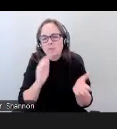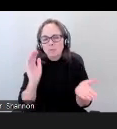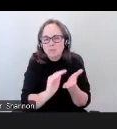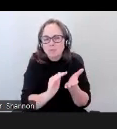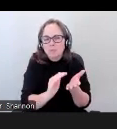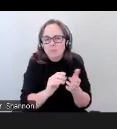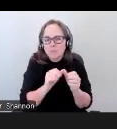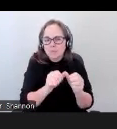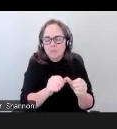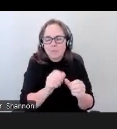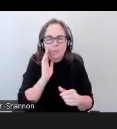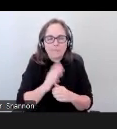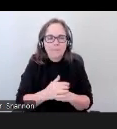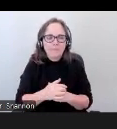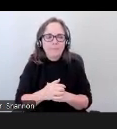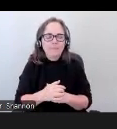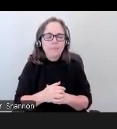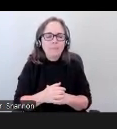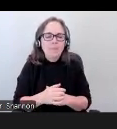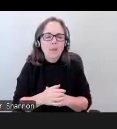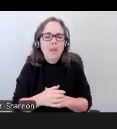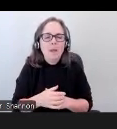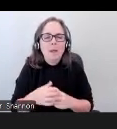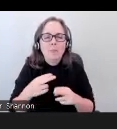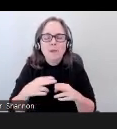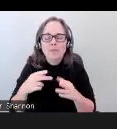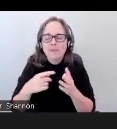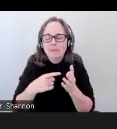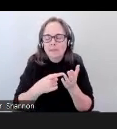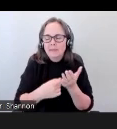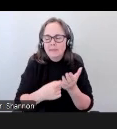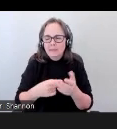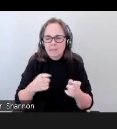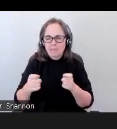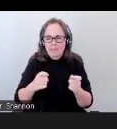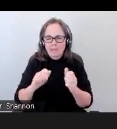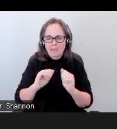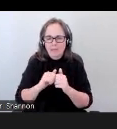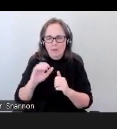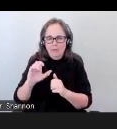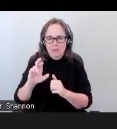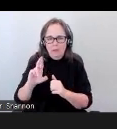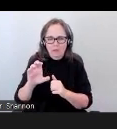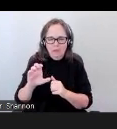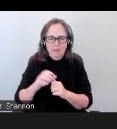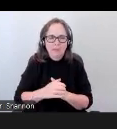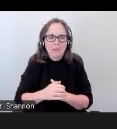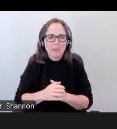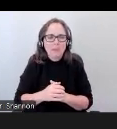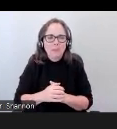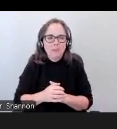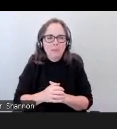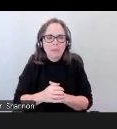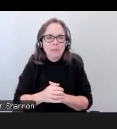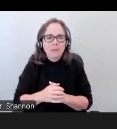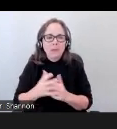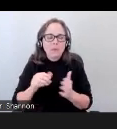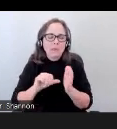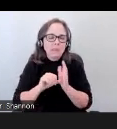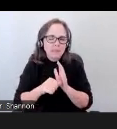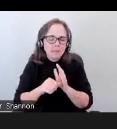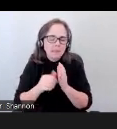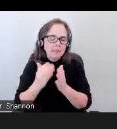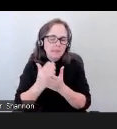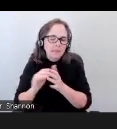So let's briefly talk about management of colon and rectal cancer. And I want to highlight some of the